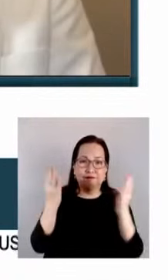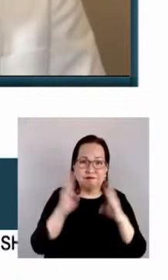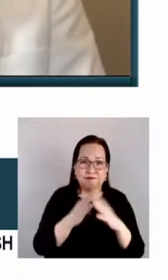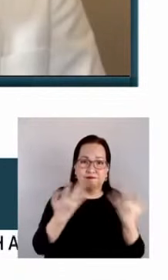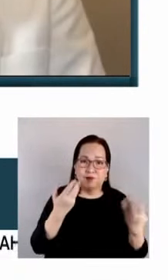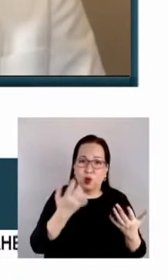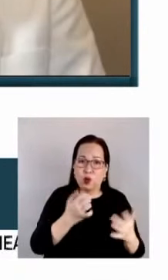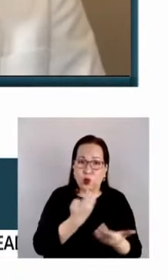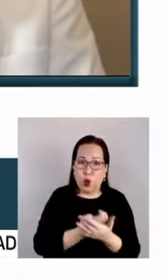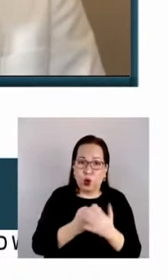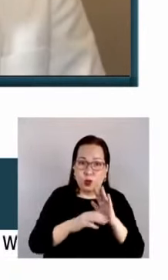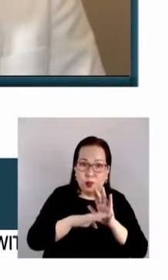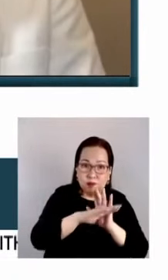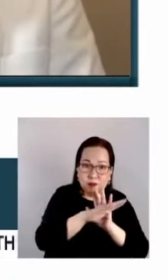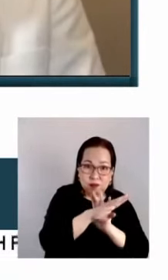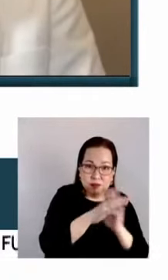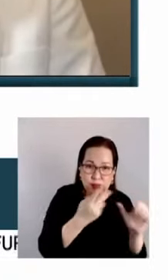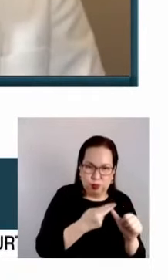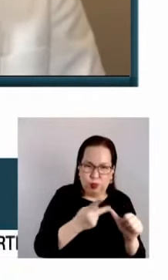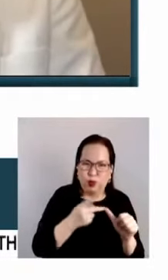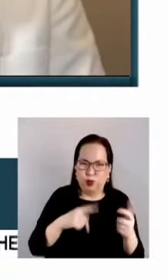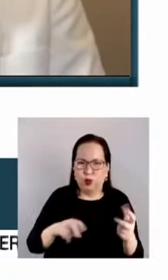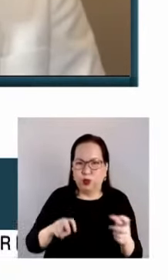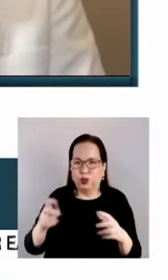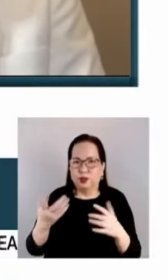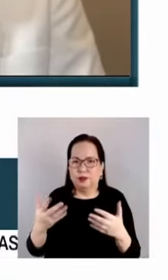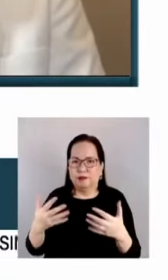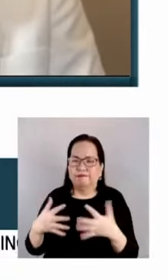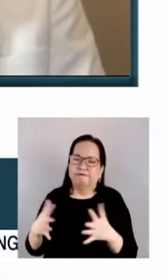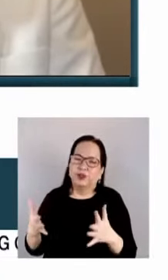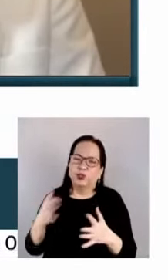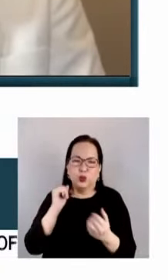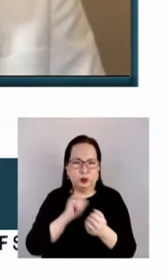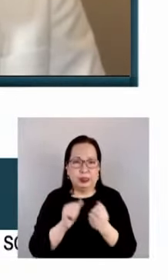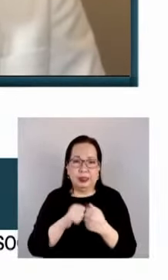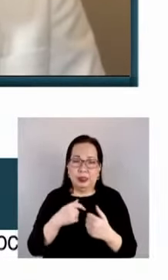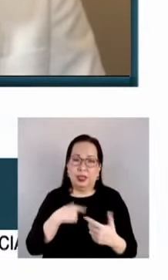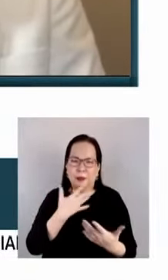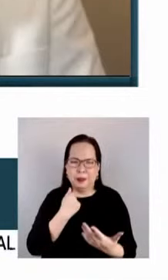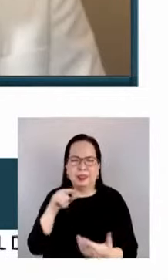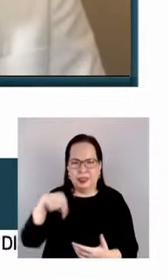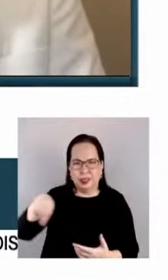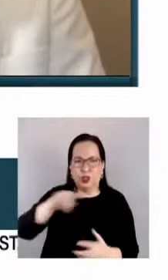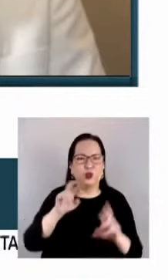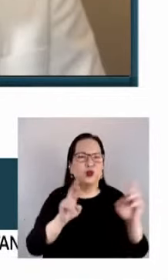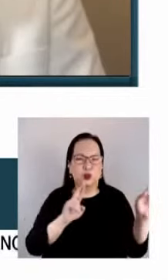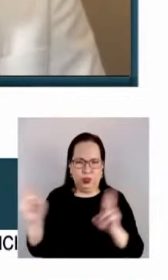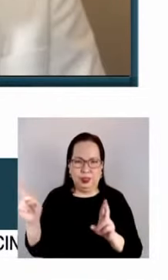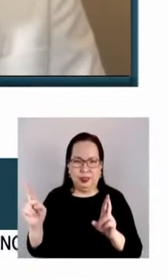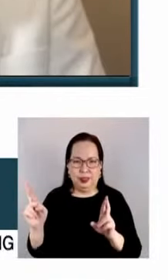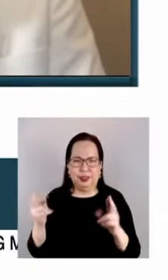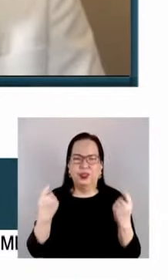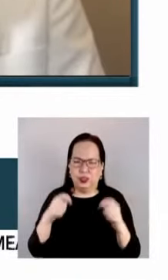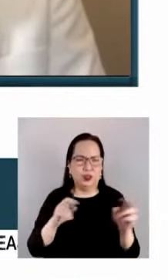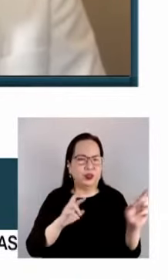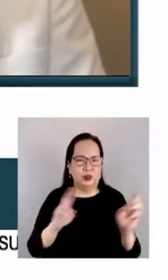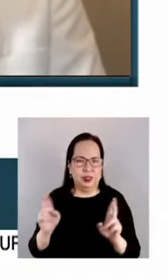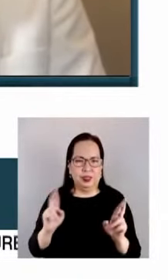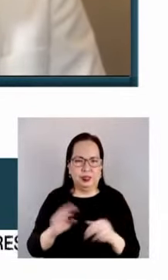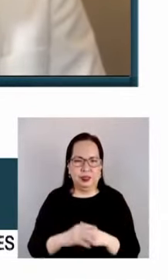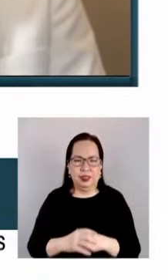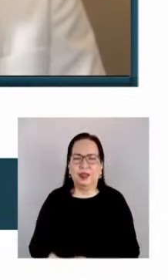another surge, then I would say let's just have to be prepared for it. All right. And as you say